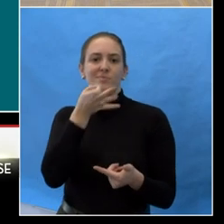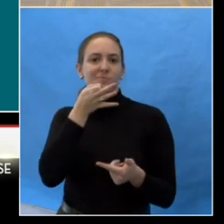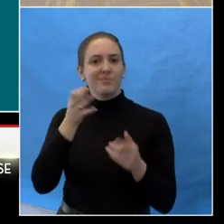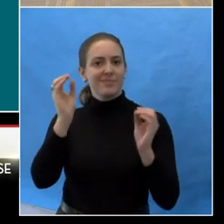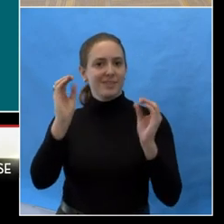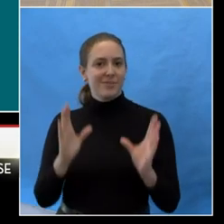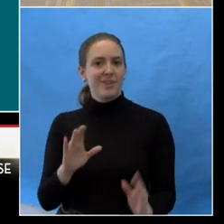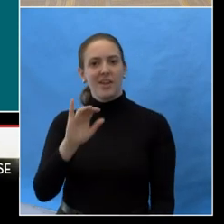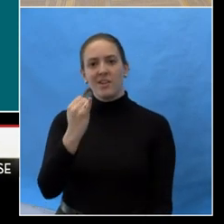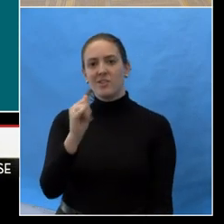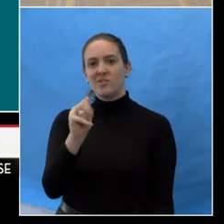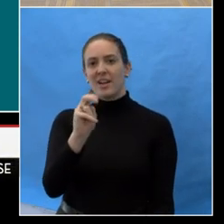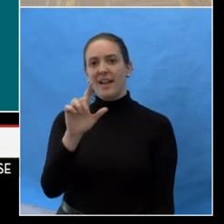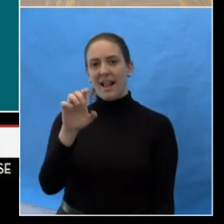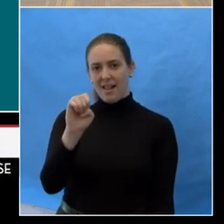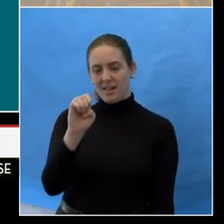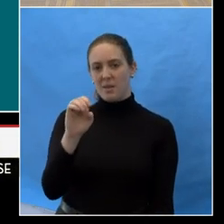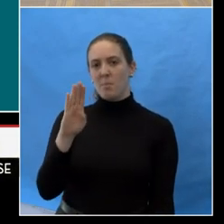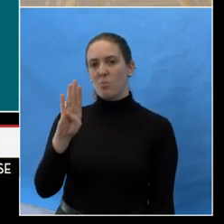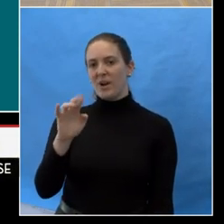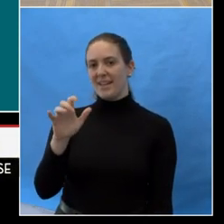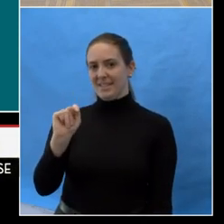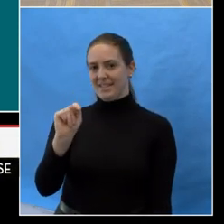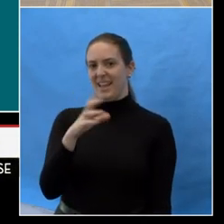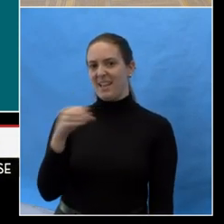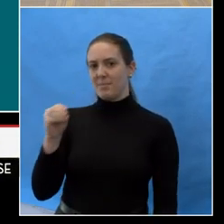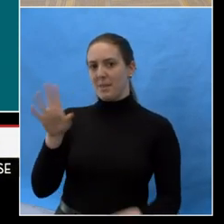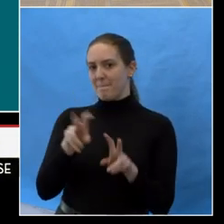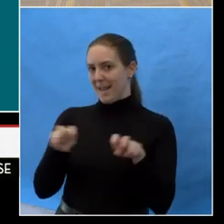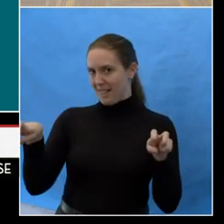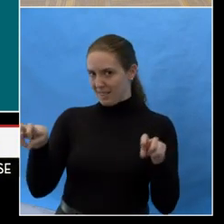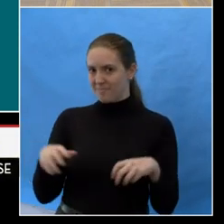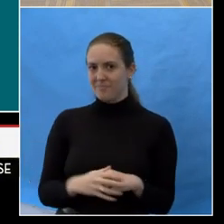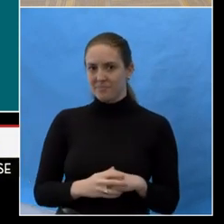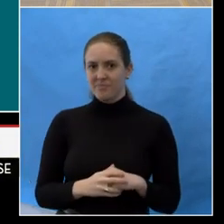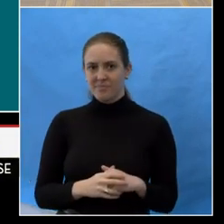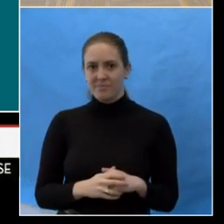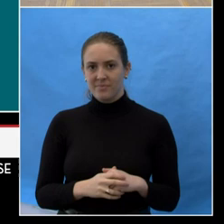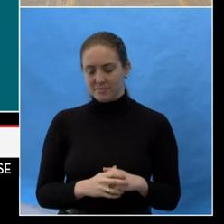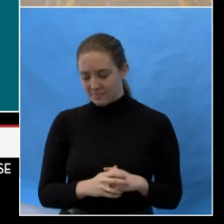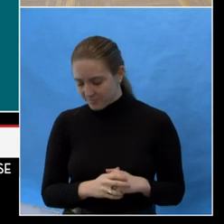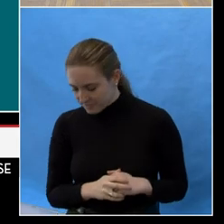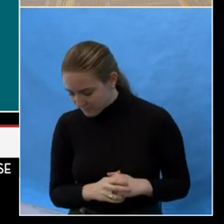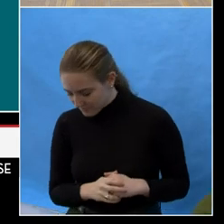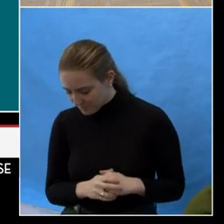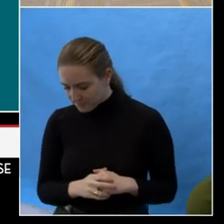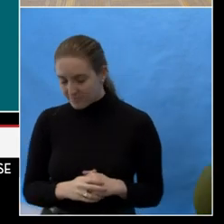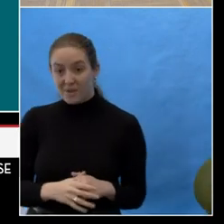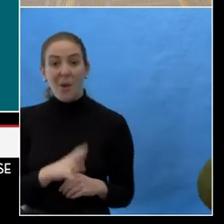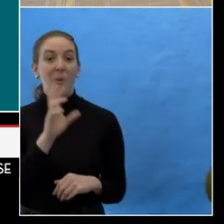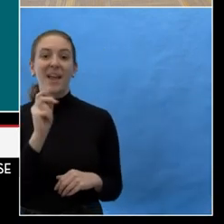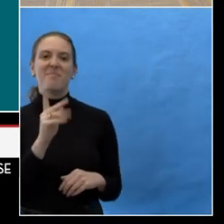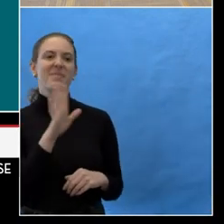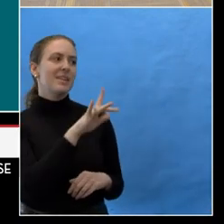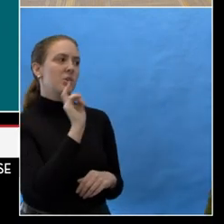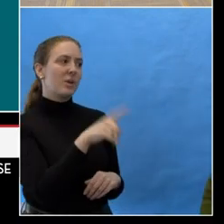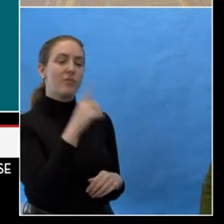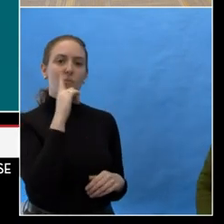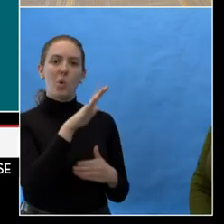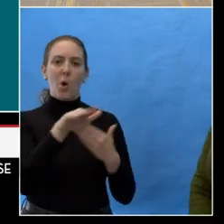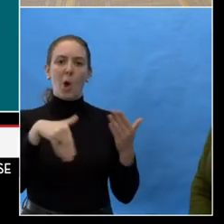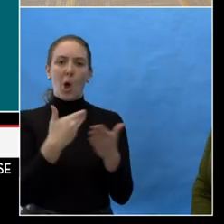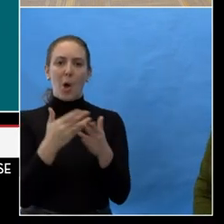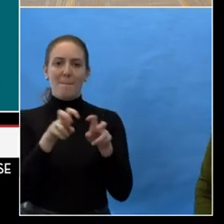panel. Thank you. All right, this question is for all panelists. As educational leaders